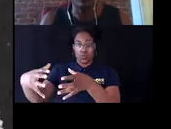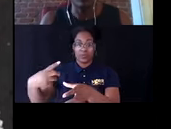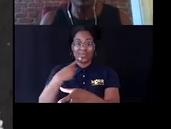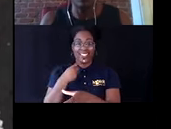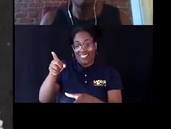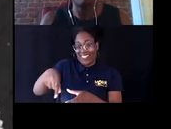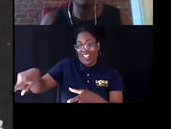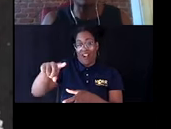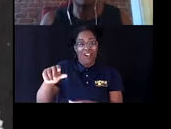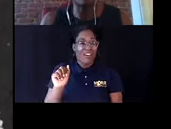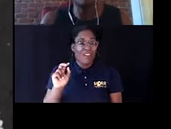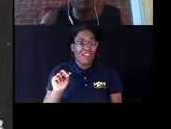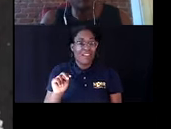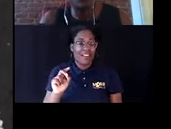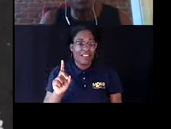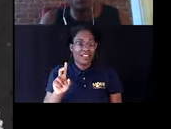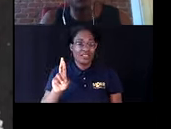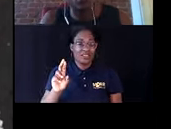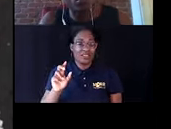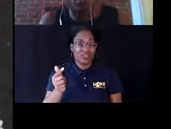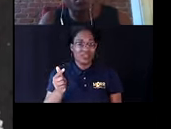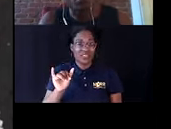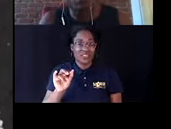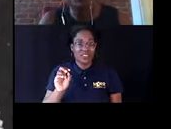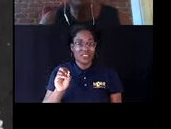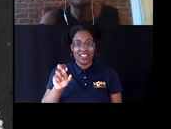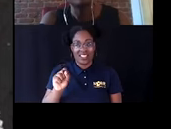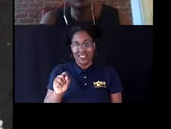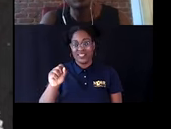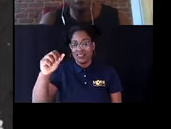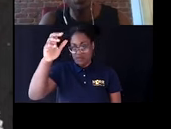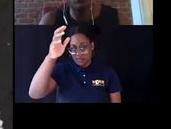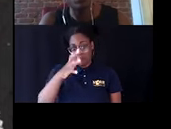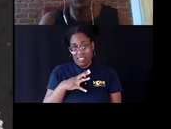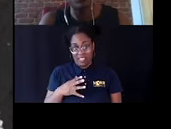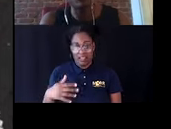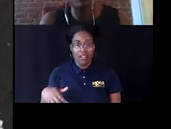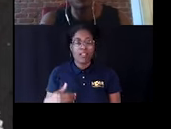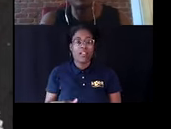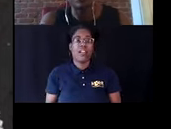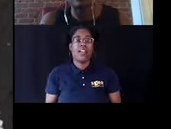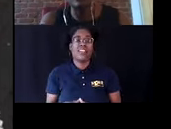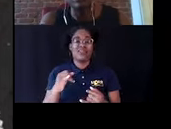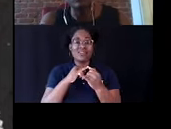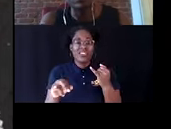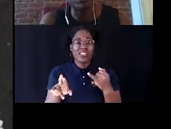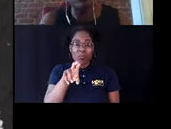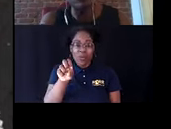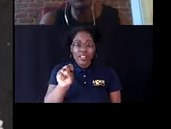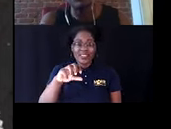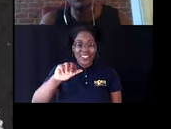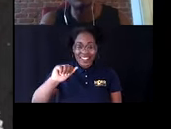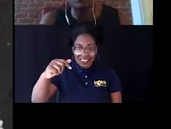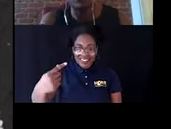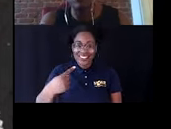goals. And then finally, the U.S. Attorney General singled out William Dorsey Swan, saying his evil